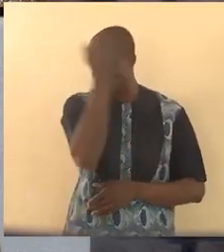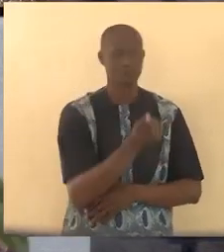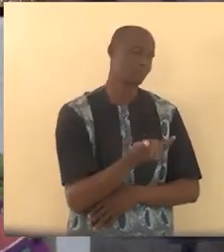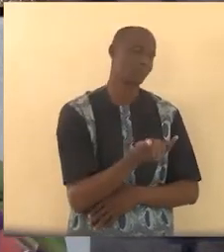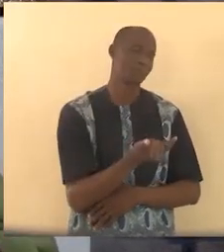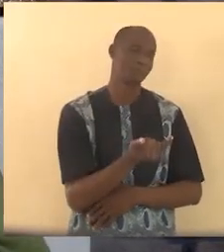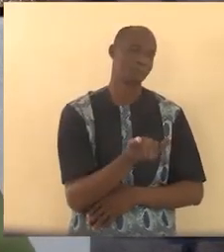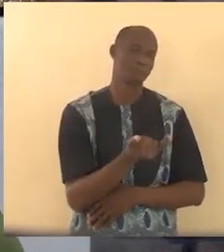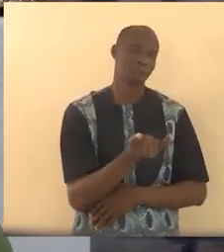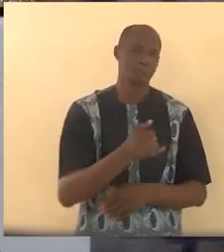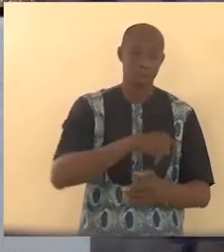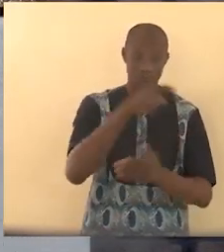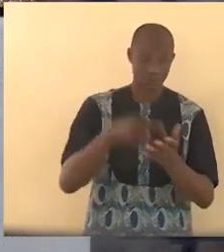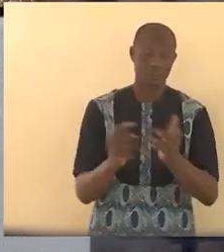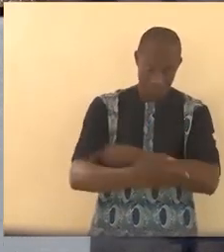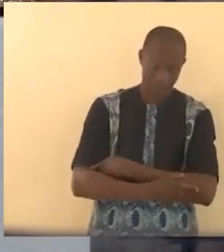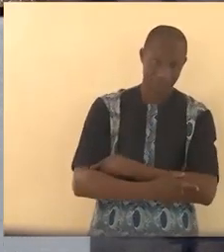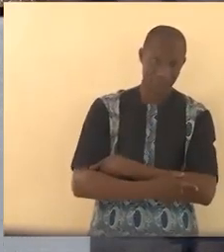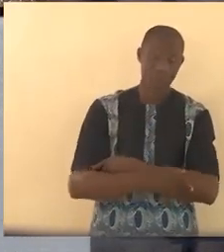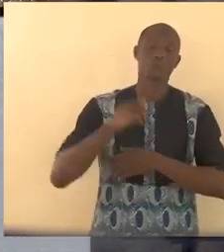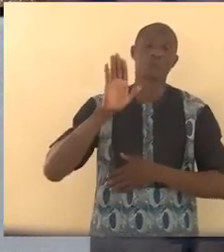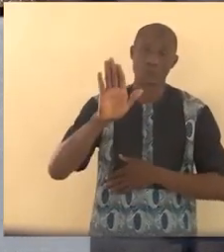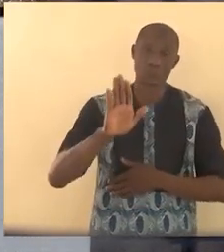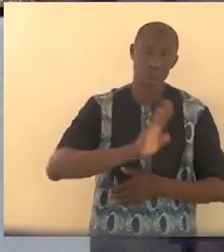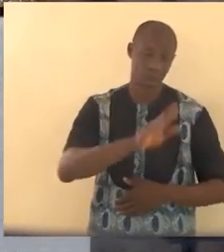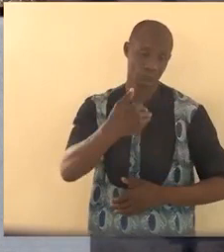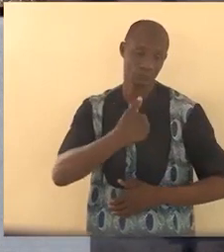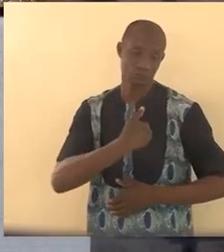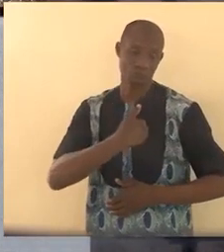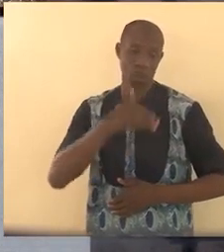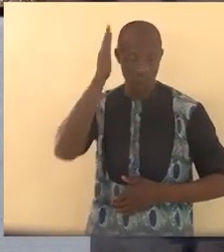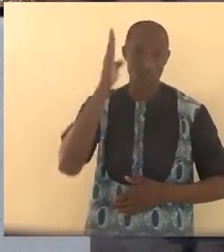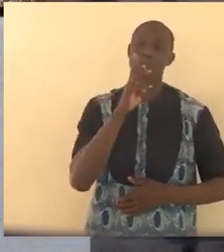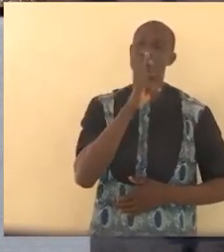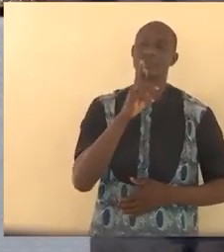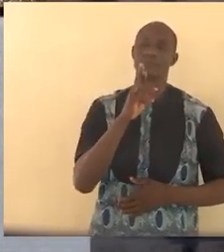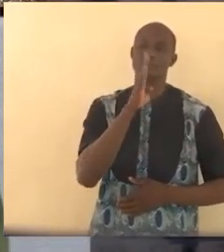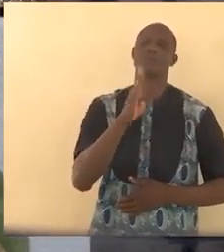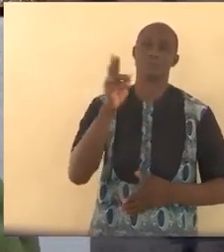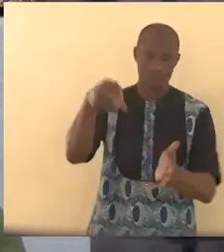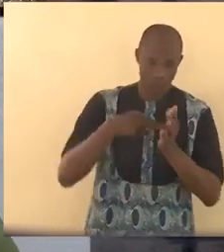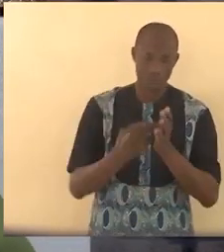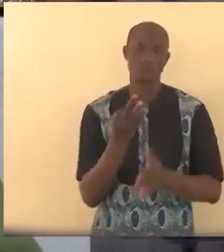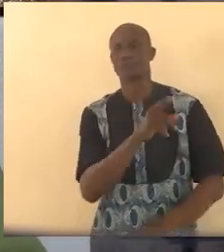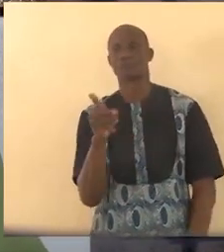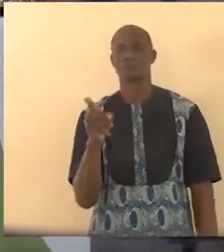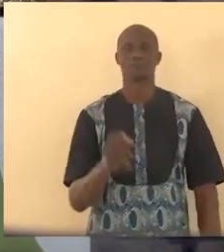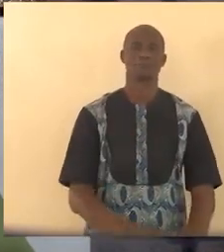Fool. This very day, your soul will be demanded of you.